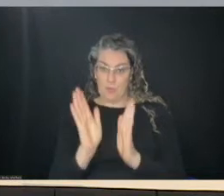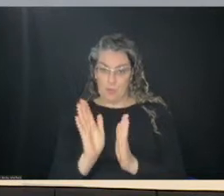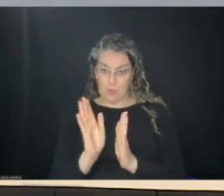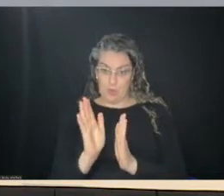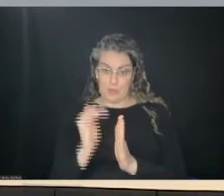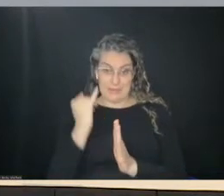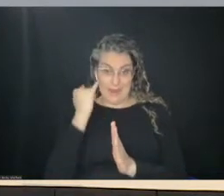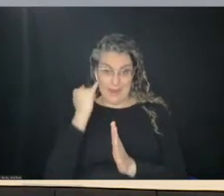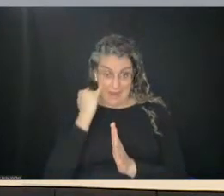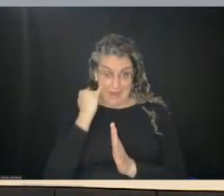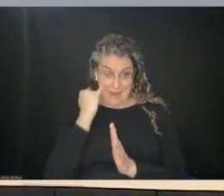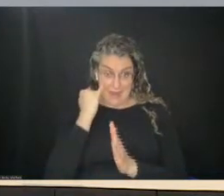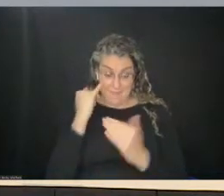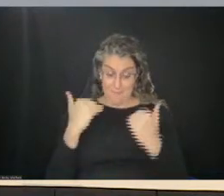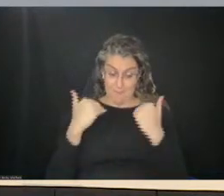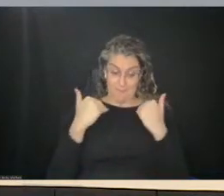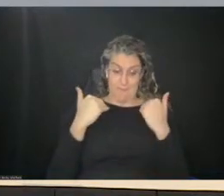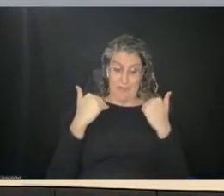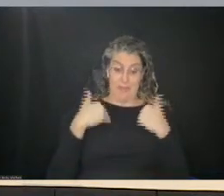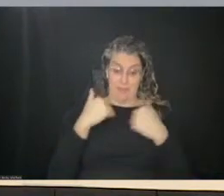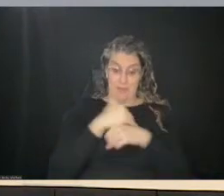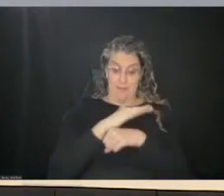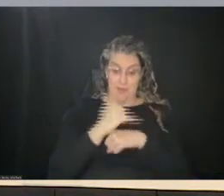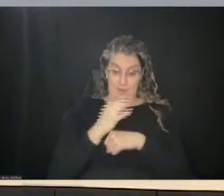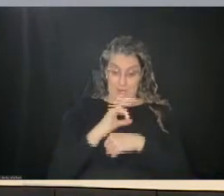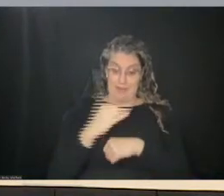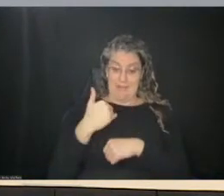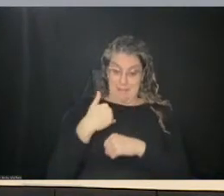test that comes back positive,